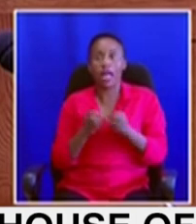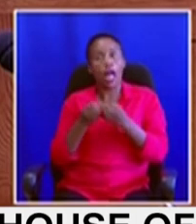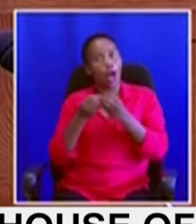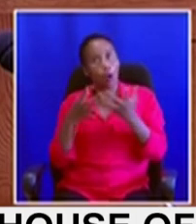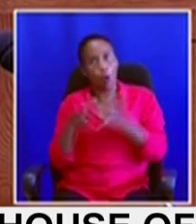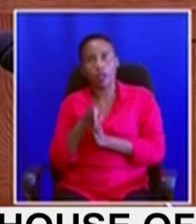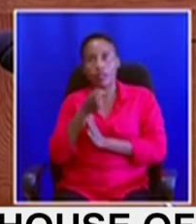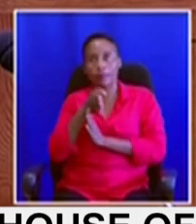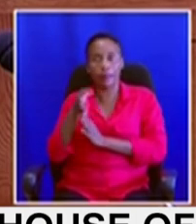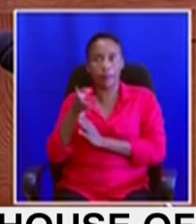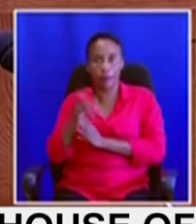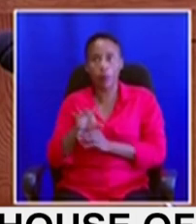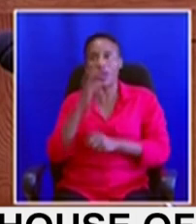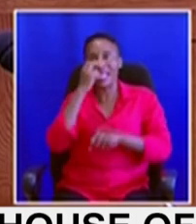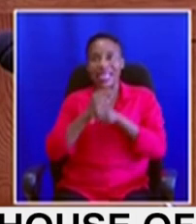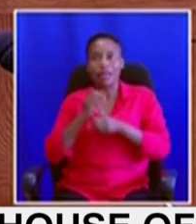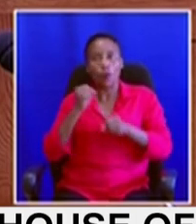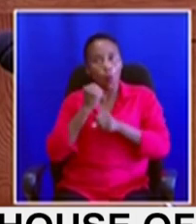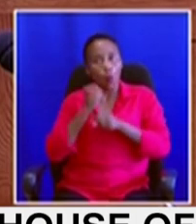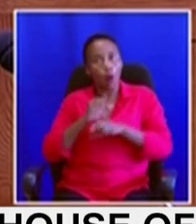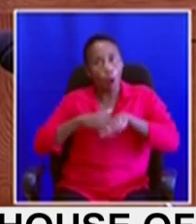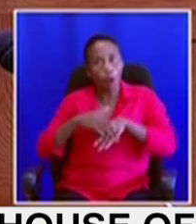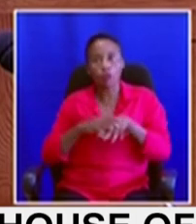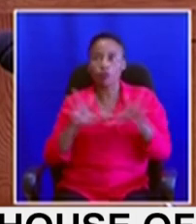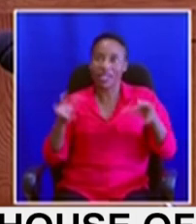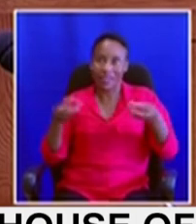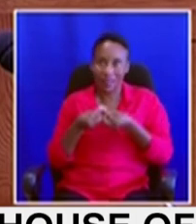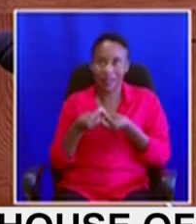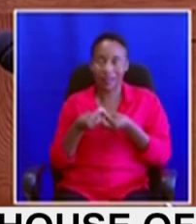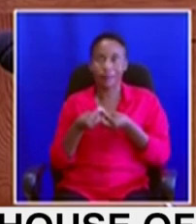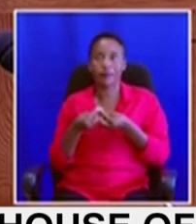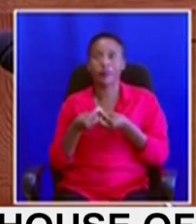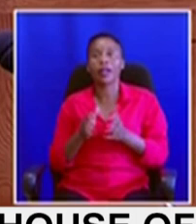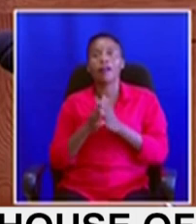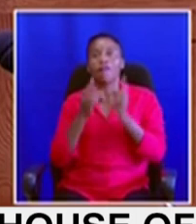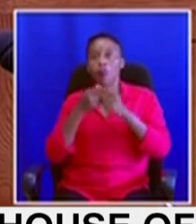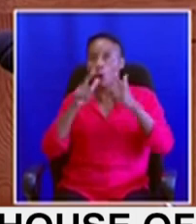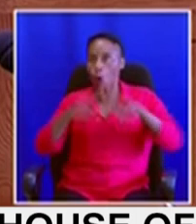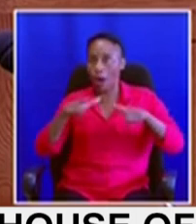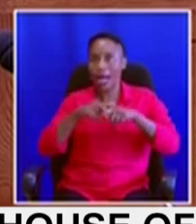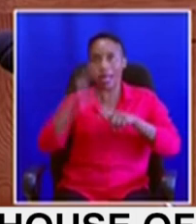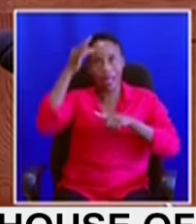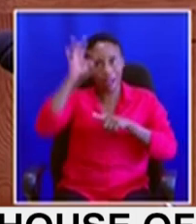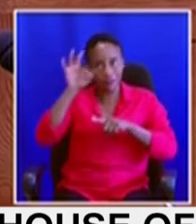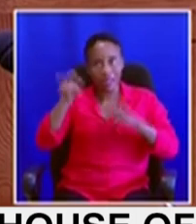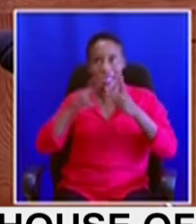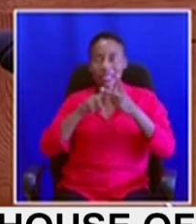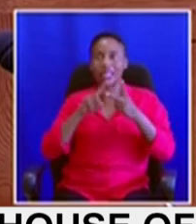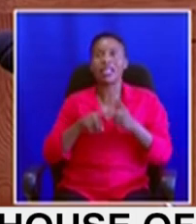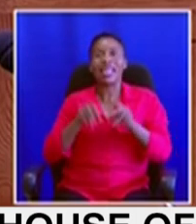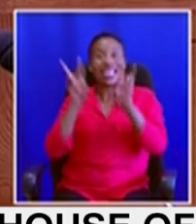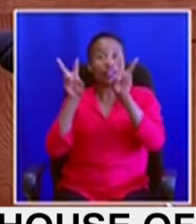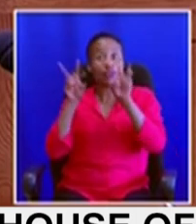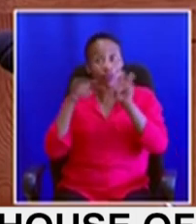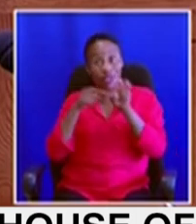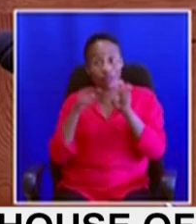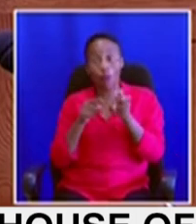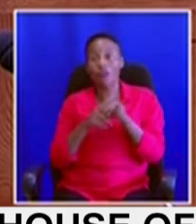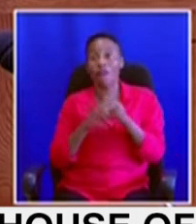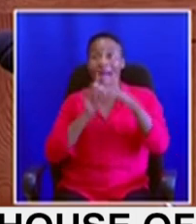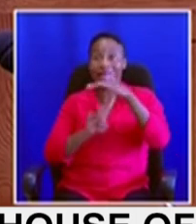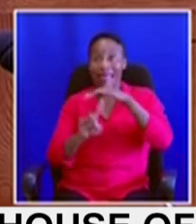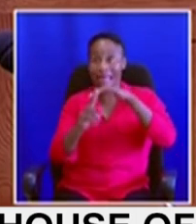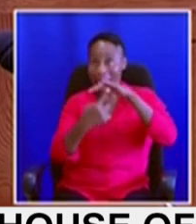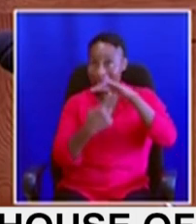we should be working together on, from local government to issues of migration, issues